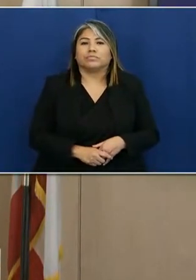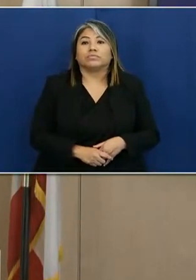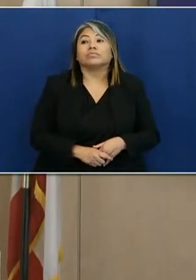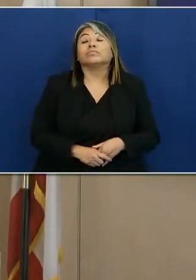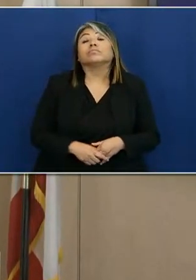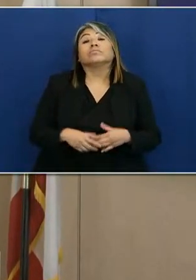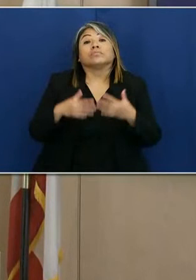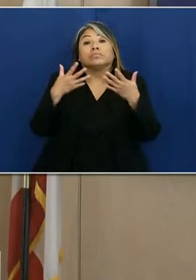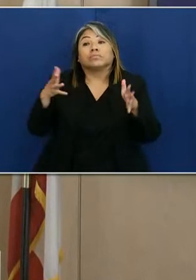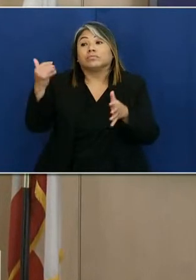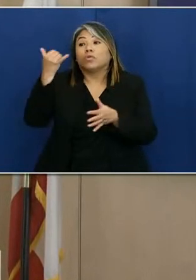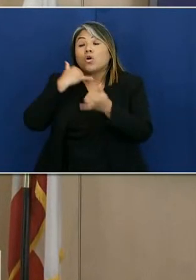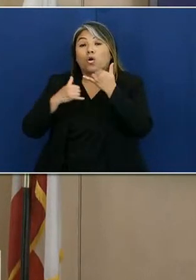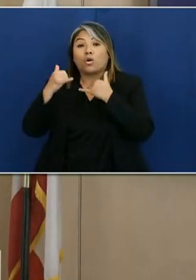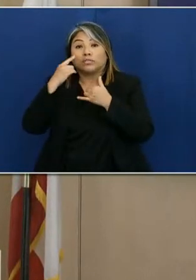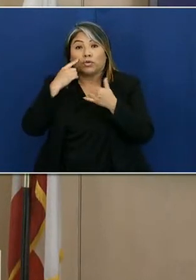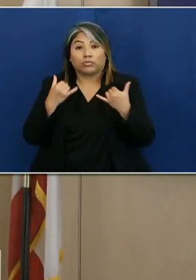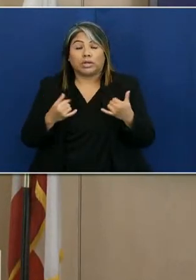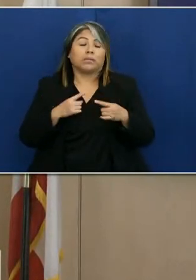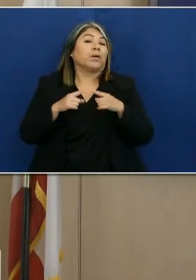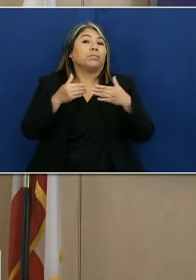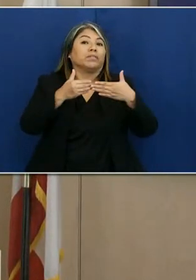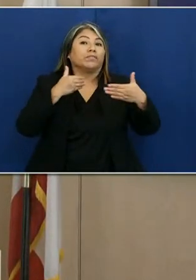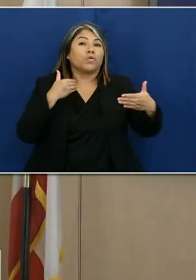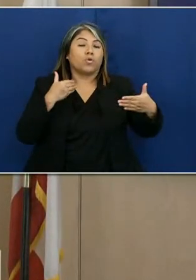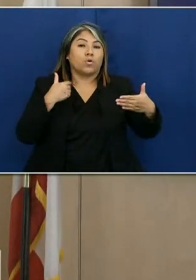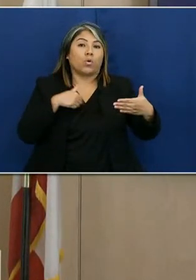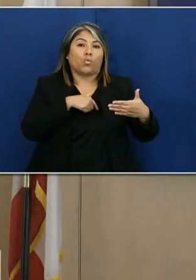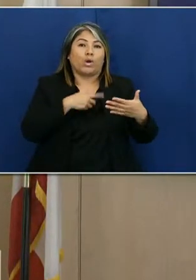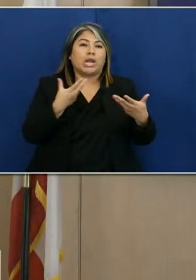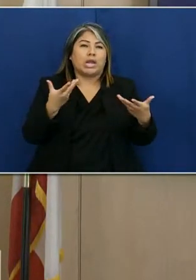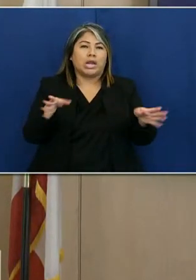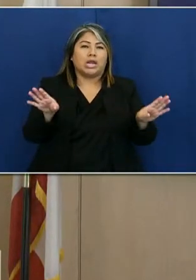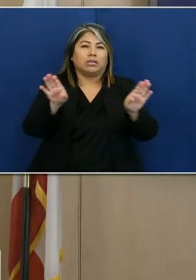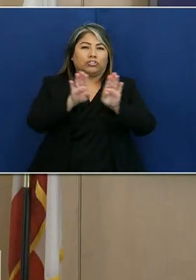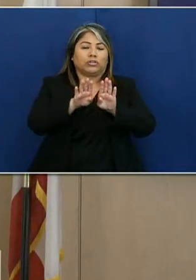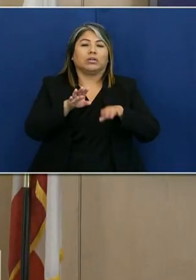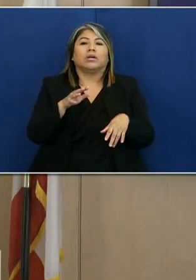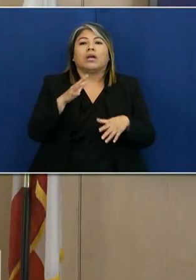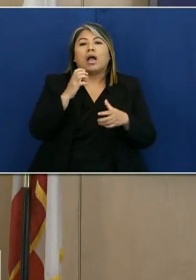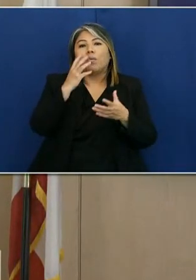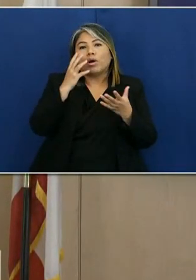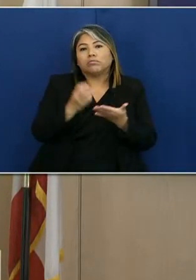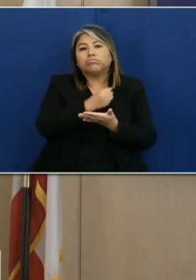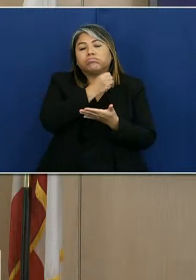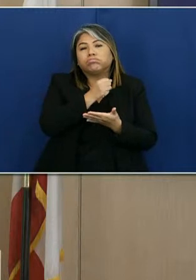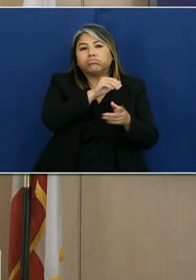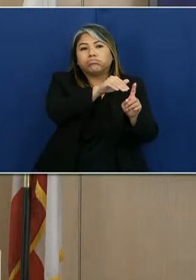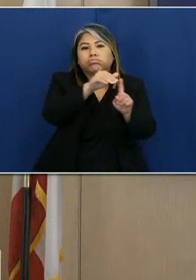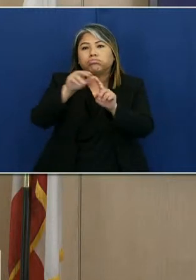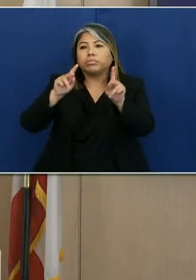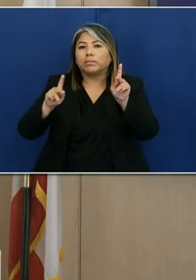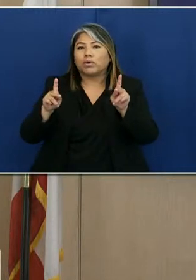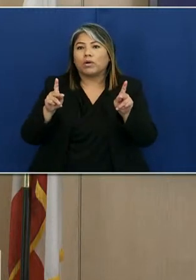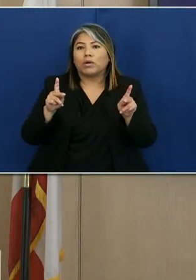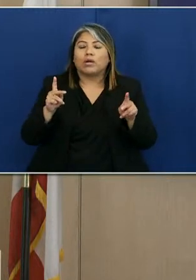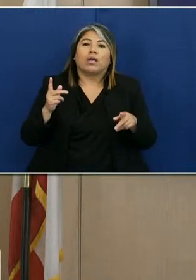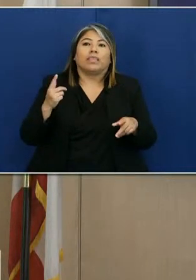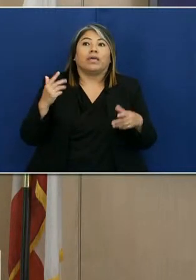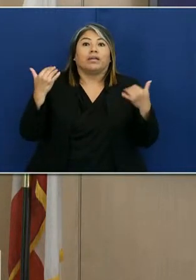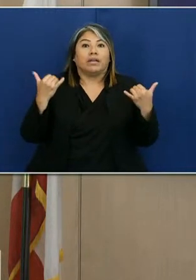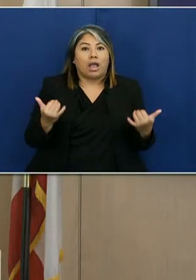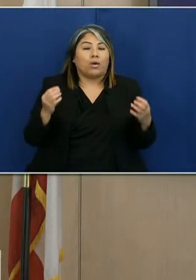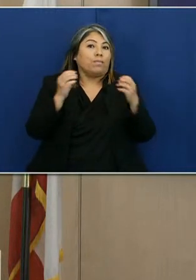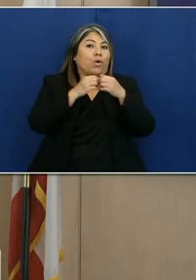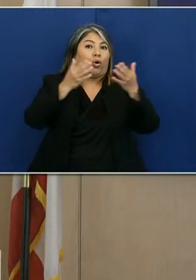Well, that completes our calls for today. Before we adjourn, I just wanted to take an opportunity to remind people that we're getting a little cooler